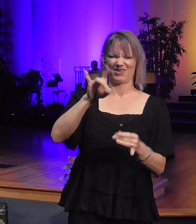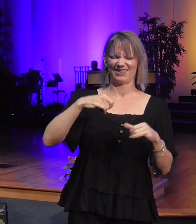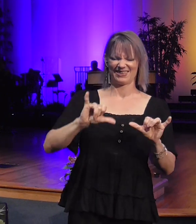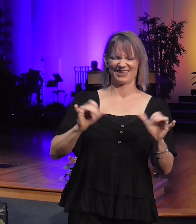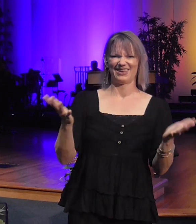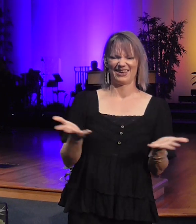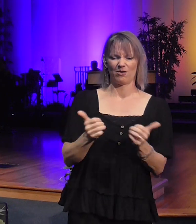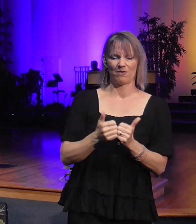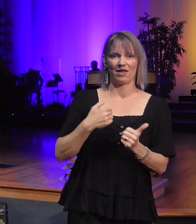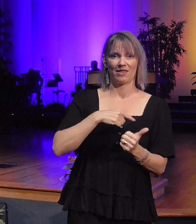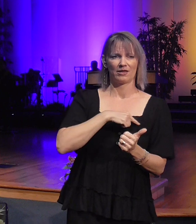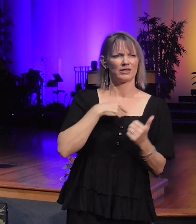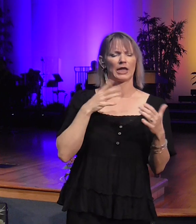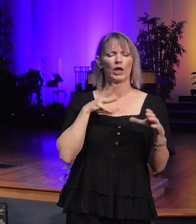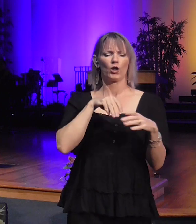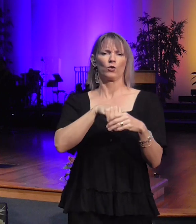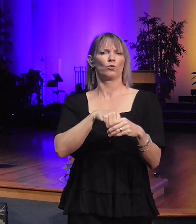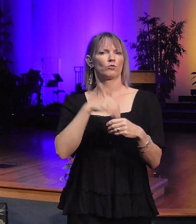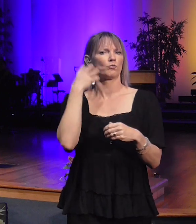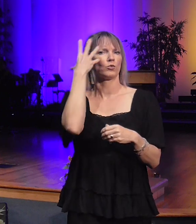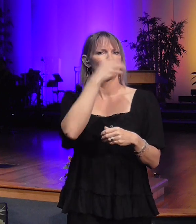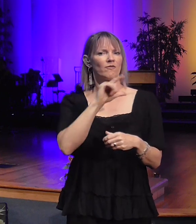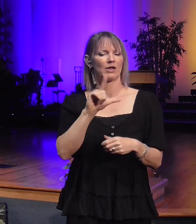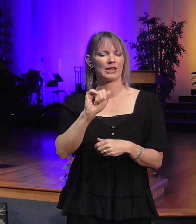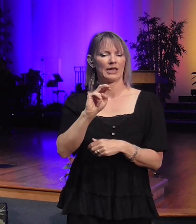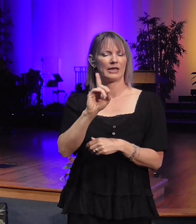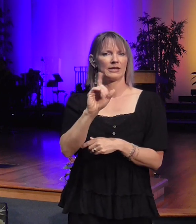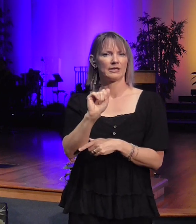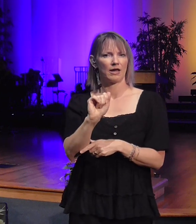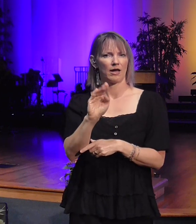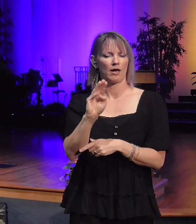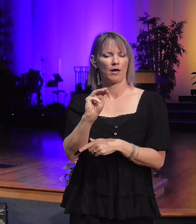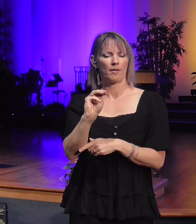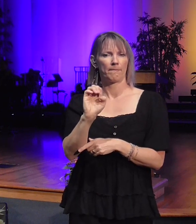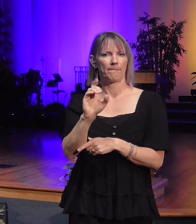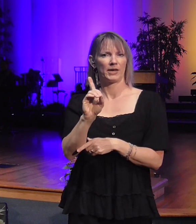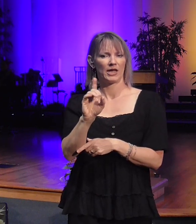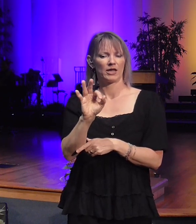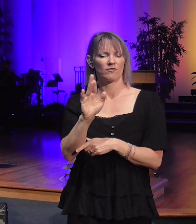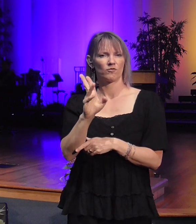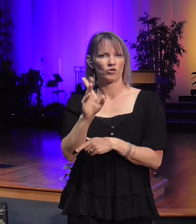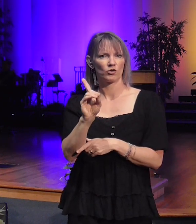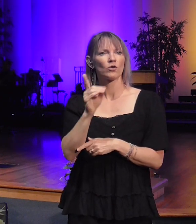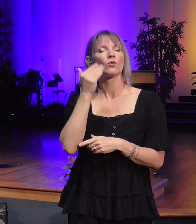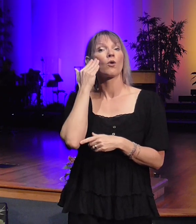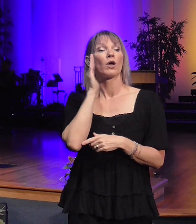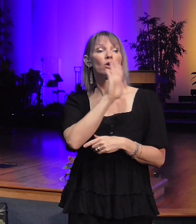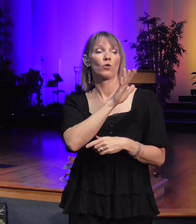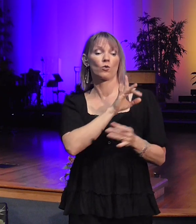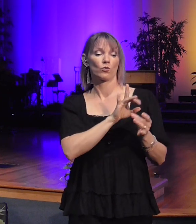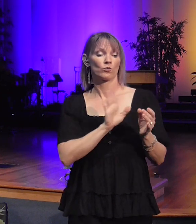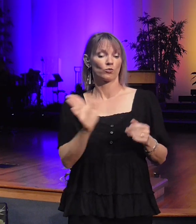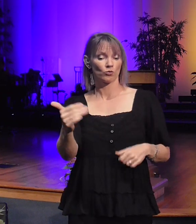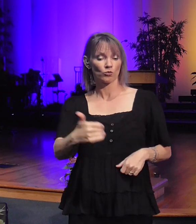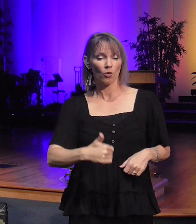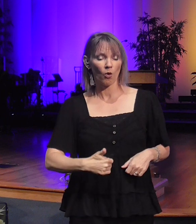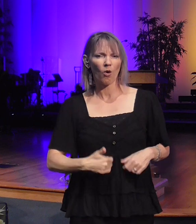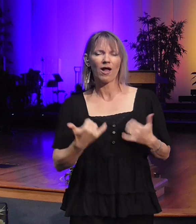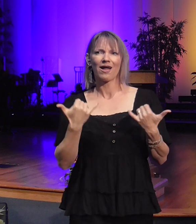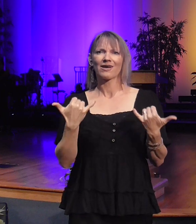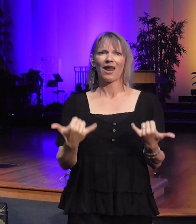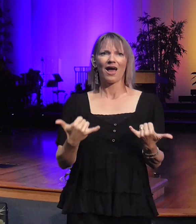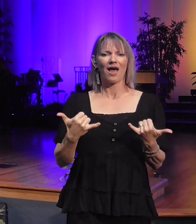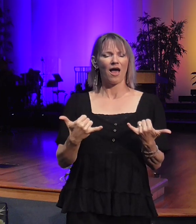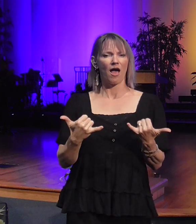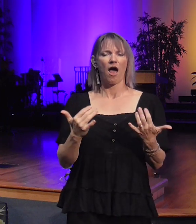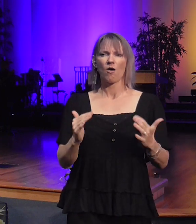beautiful Linda Medford. Knowing that her soul is now into an even